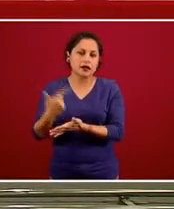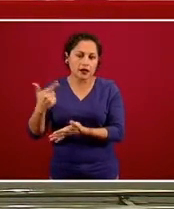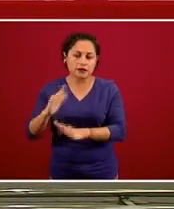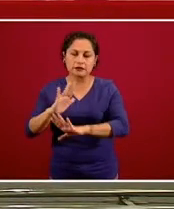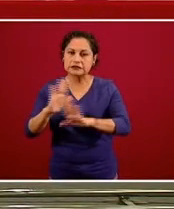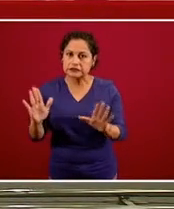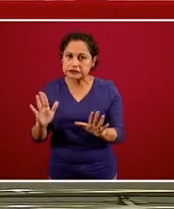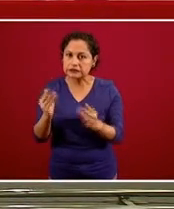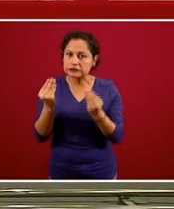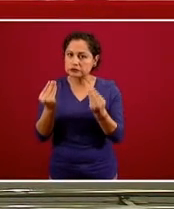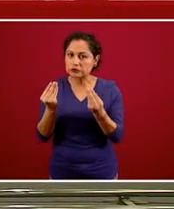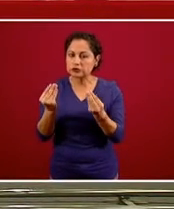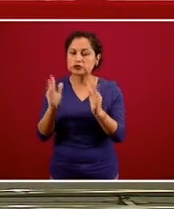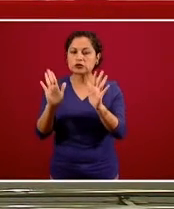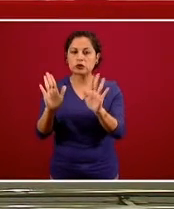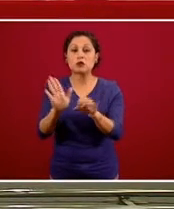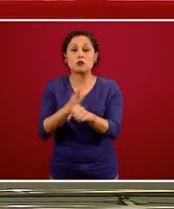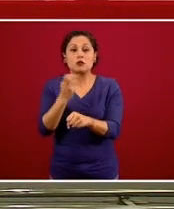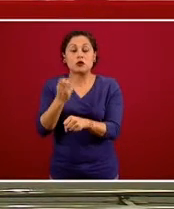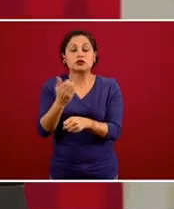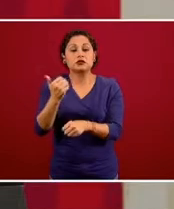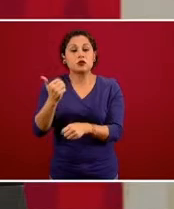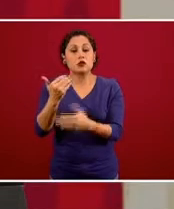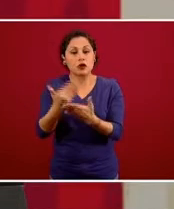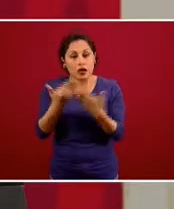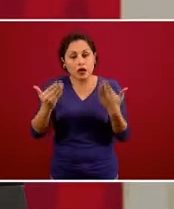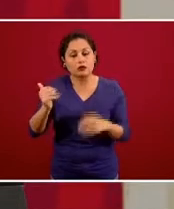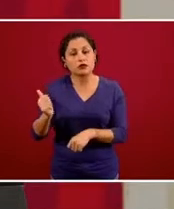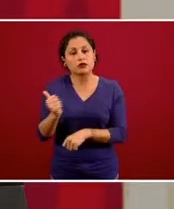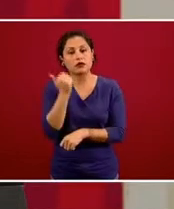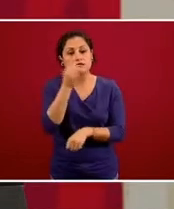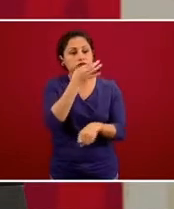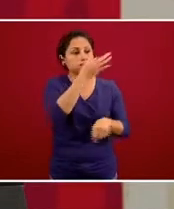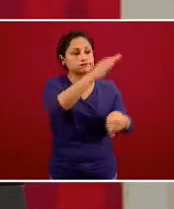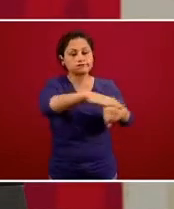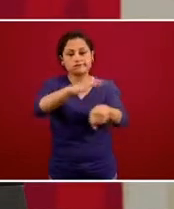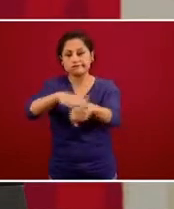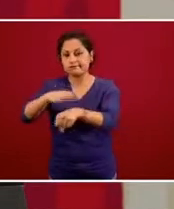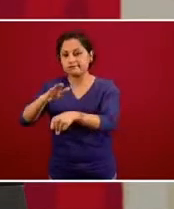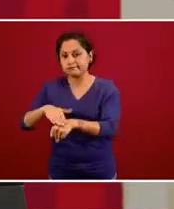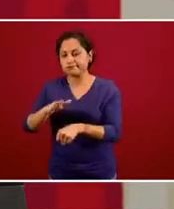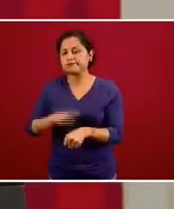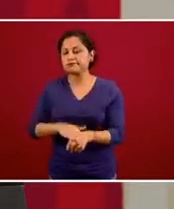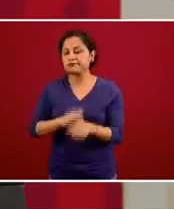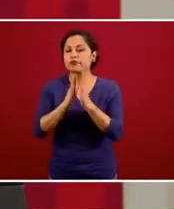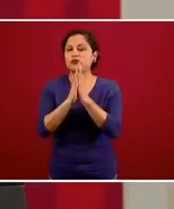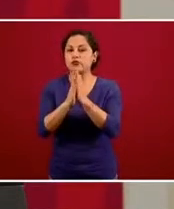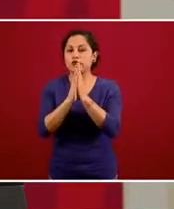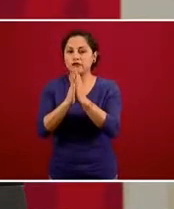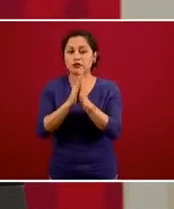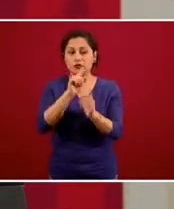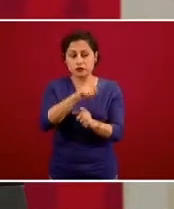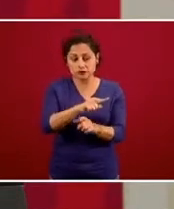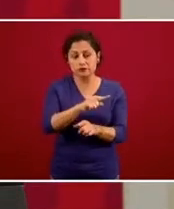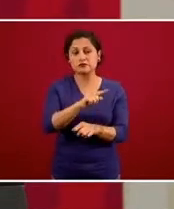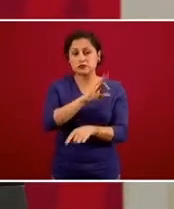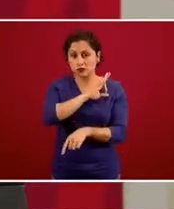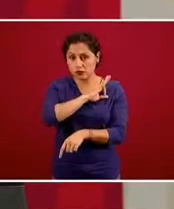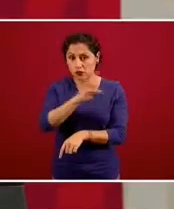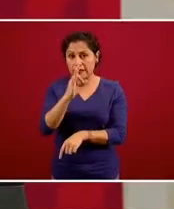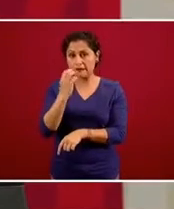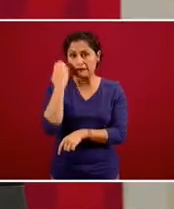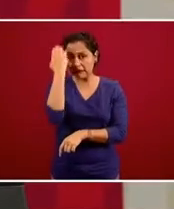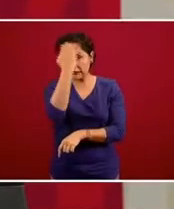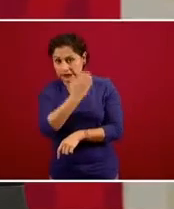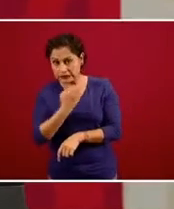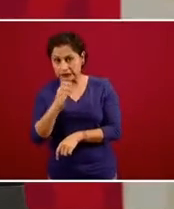and there is a lot of people who don't know who have HIV, and sometimes it is too late when they find out, because then they have